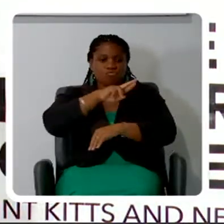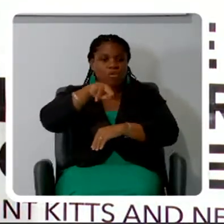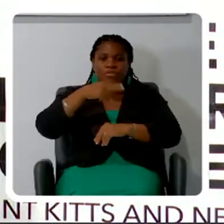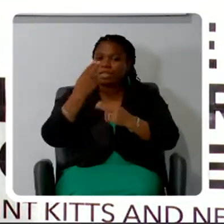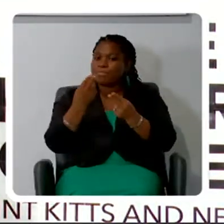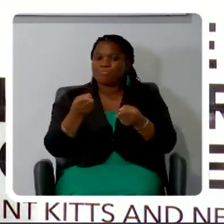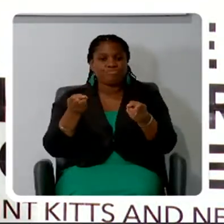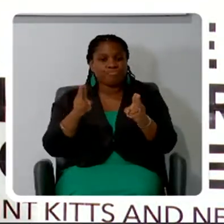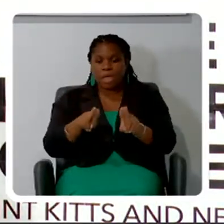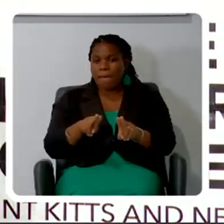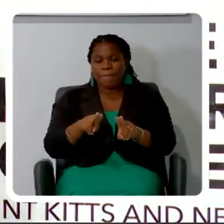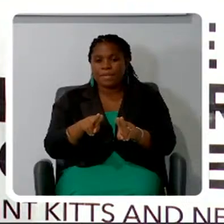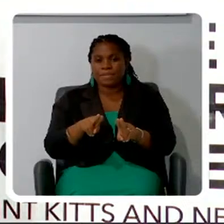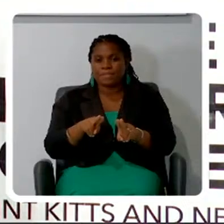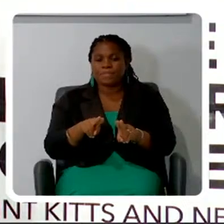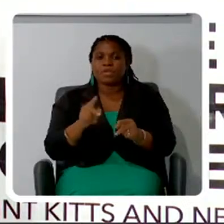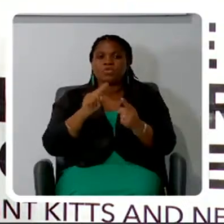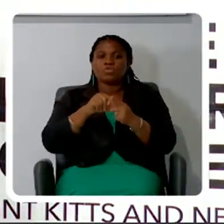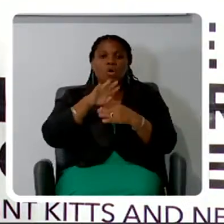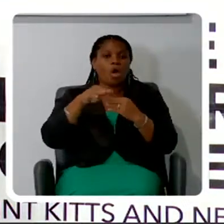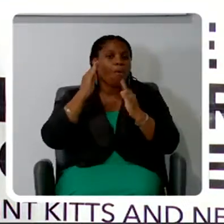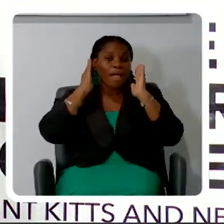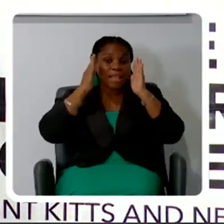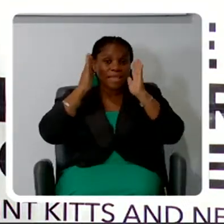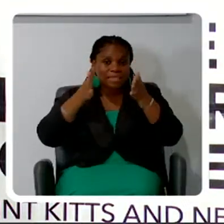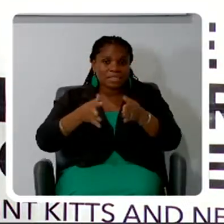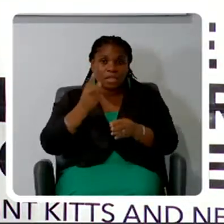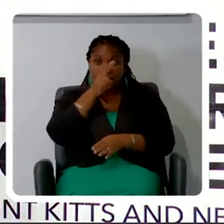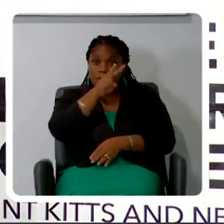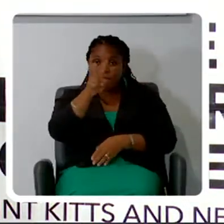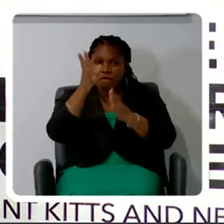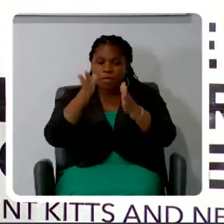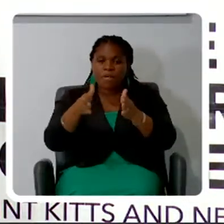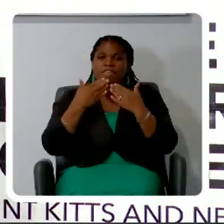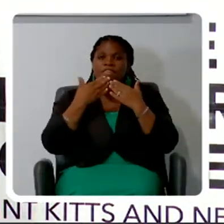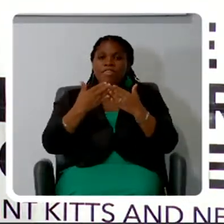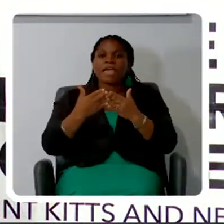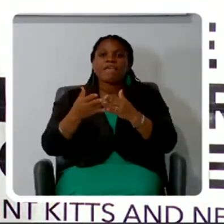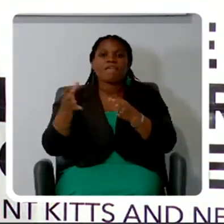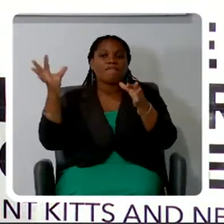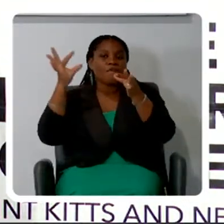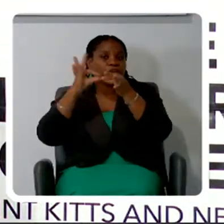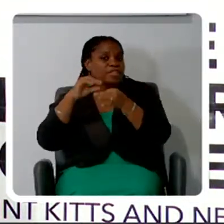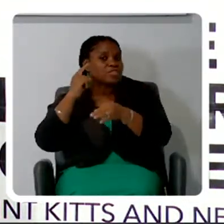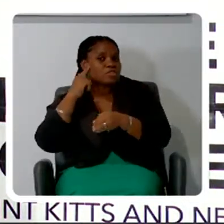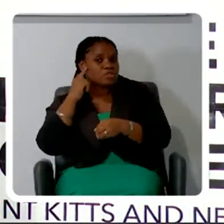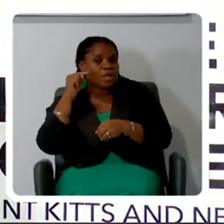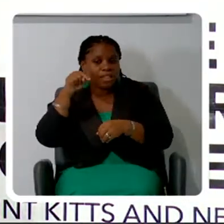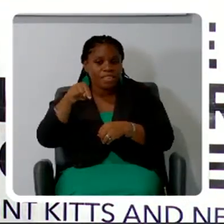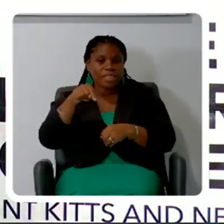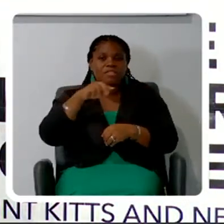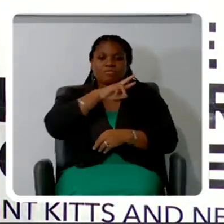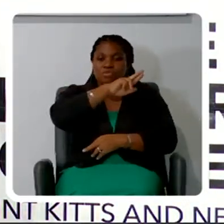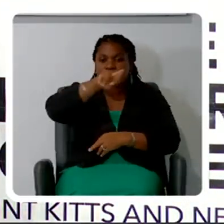would not have been possible. To our listeners and viewers, thank you for tuning in. This has